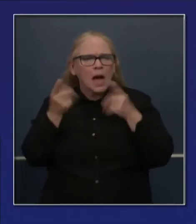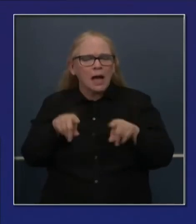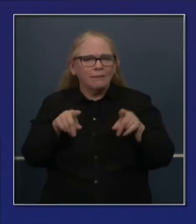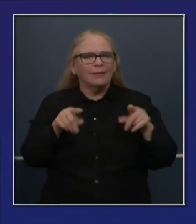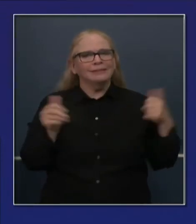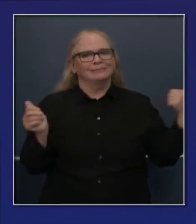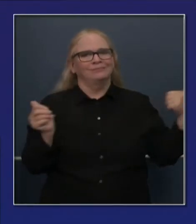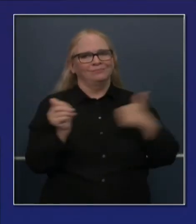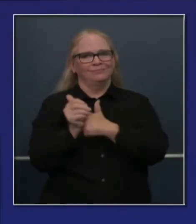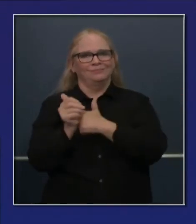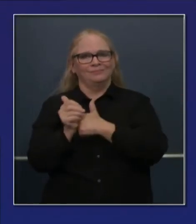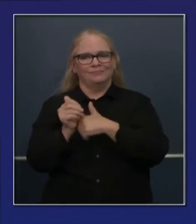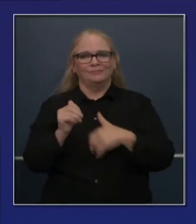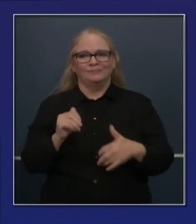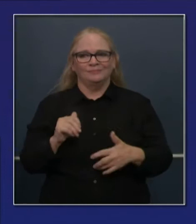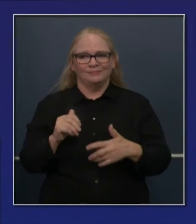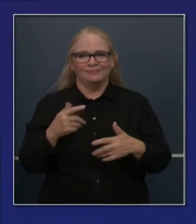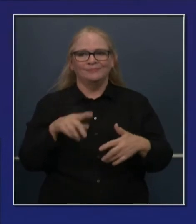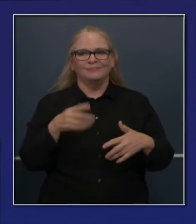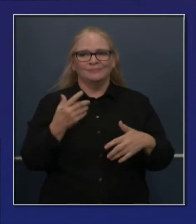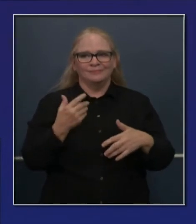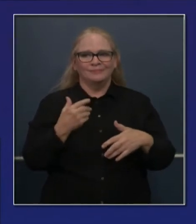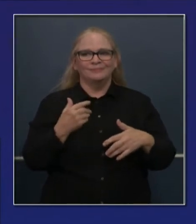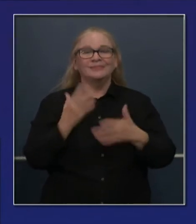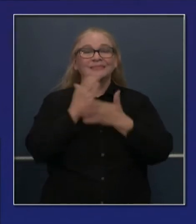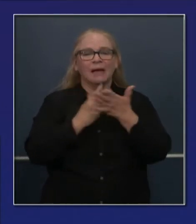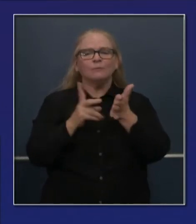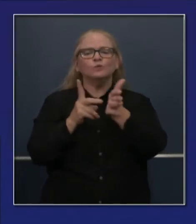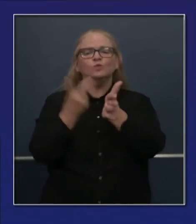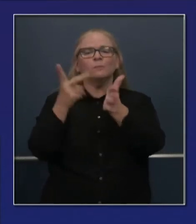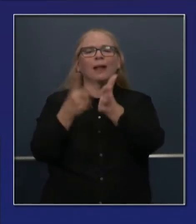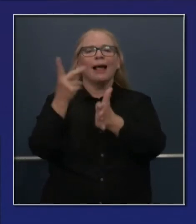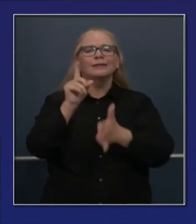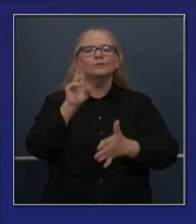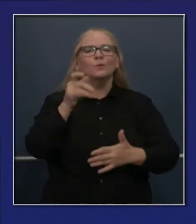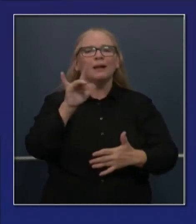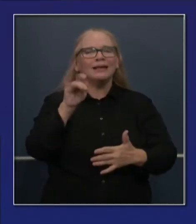were deduplicated, so we were able to get a new